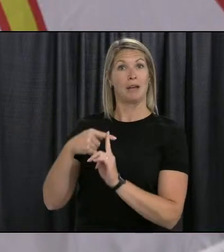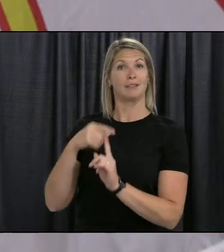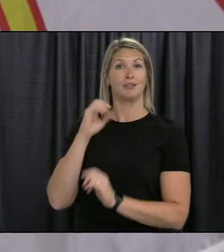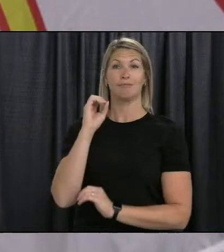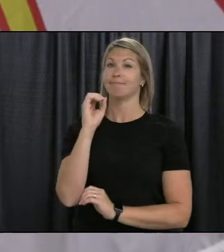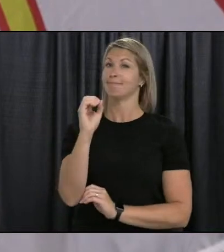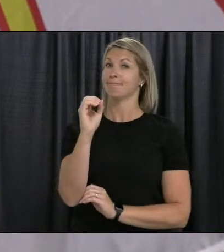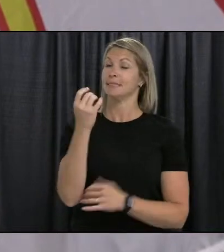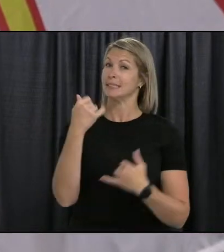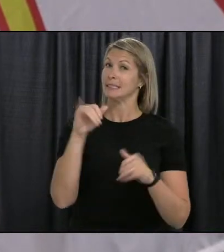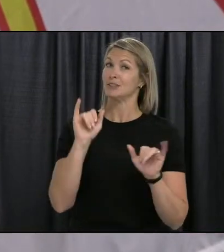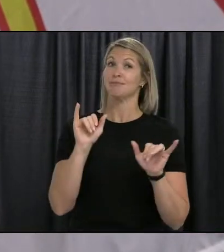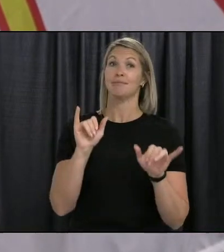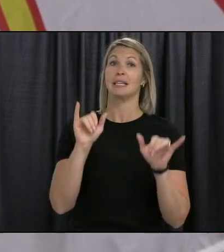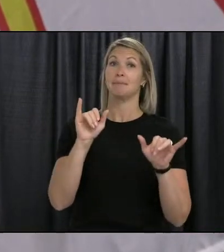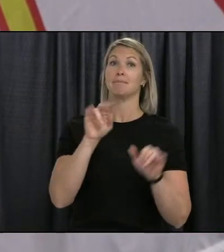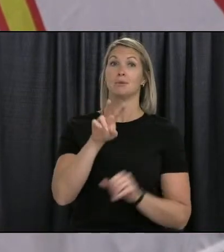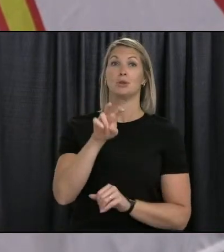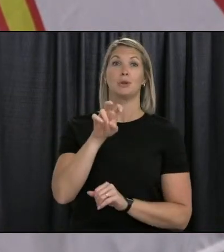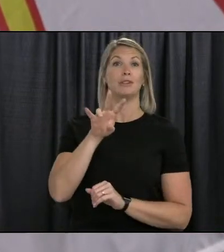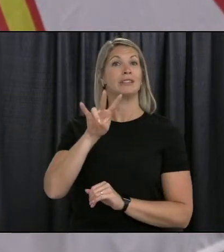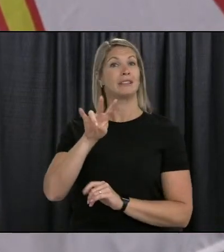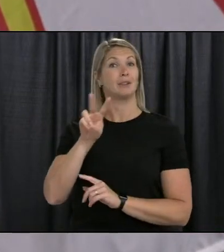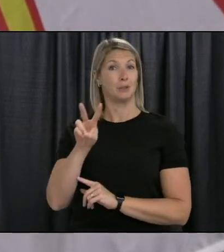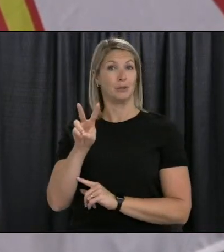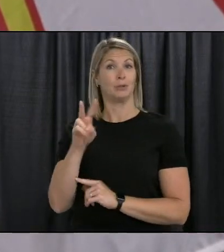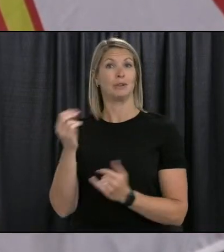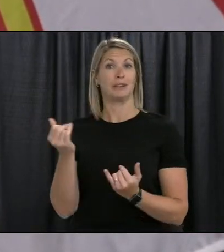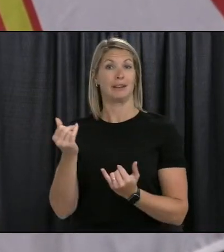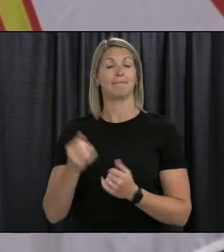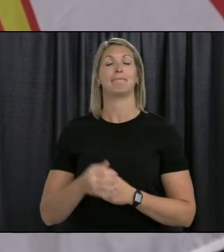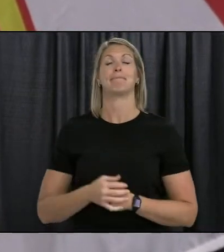in the province, and our total number remains at 272.